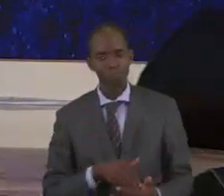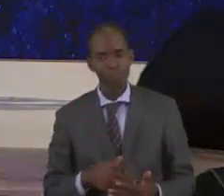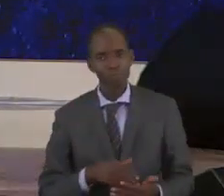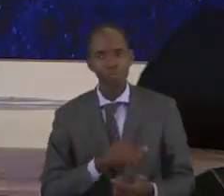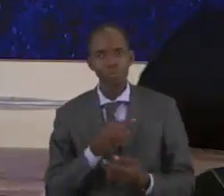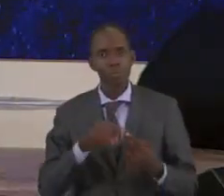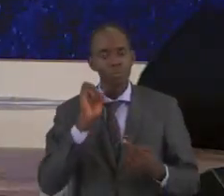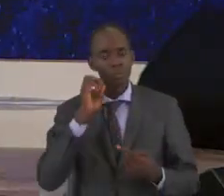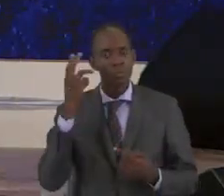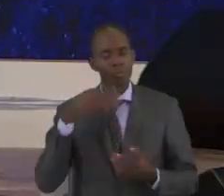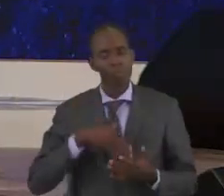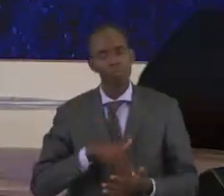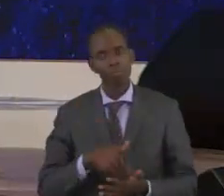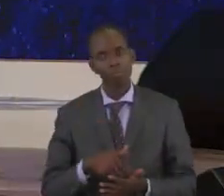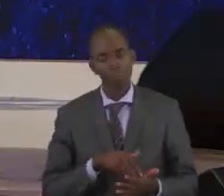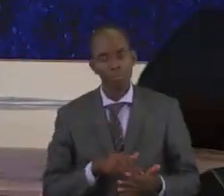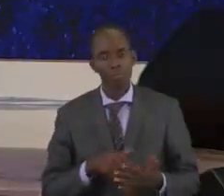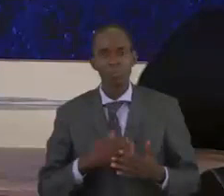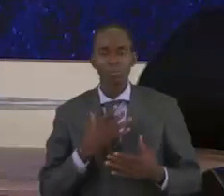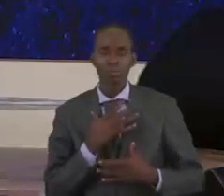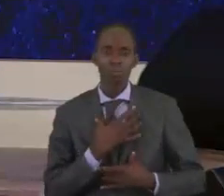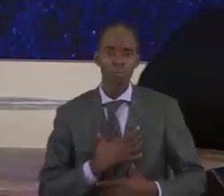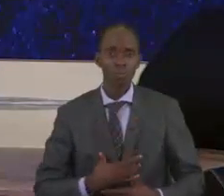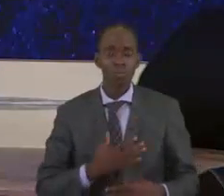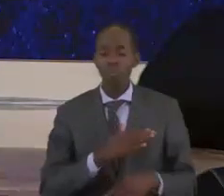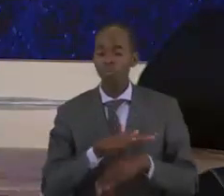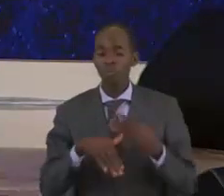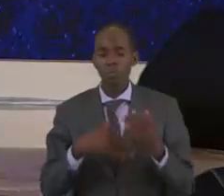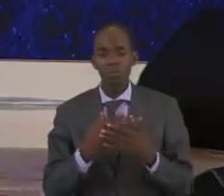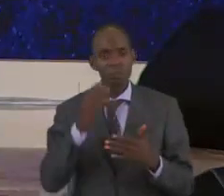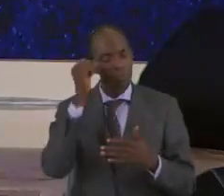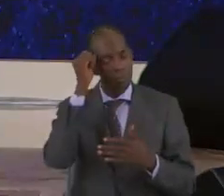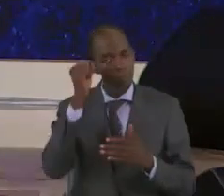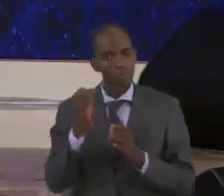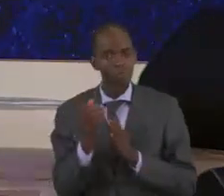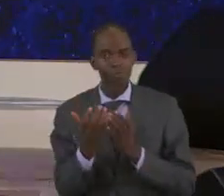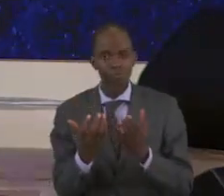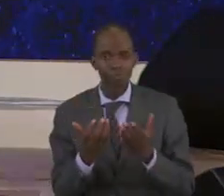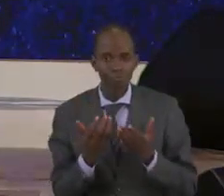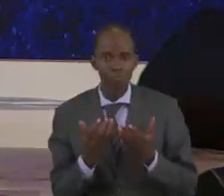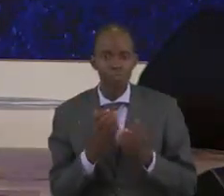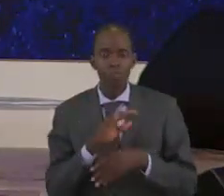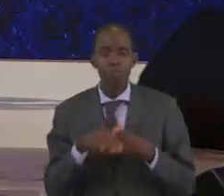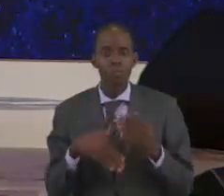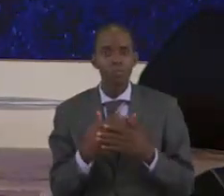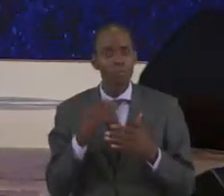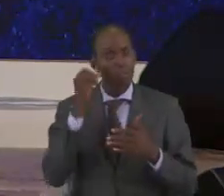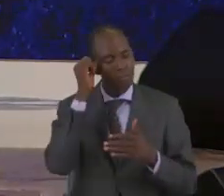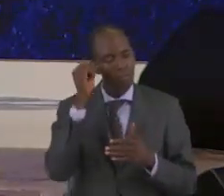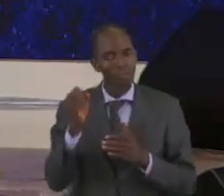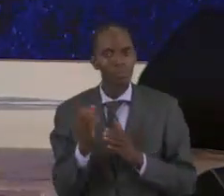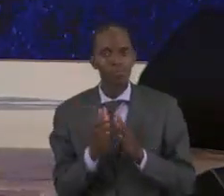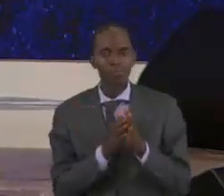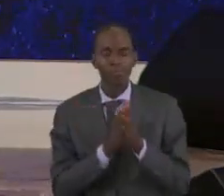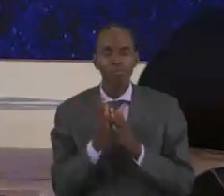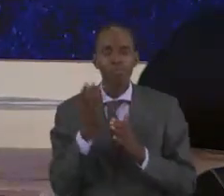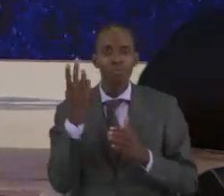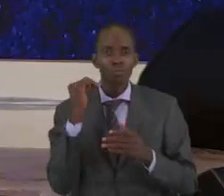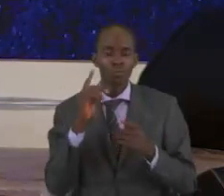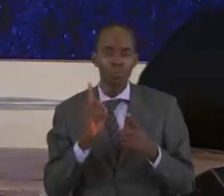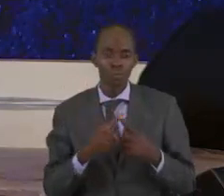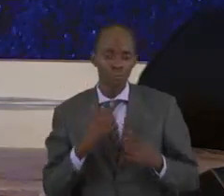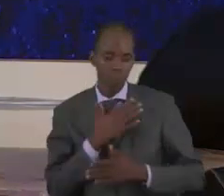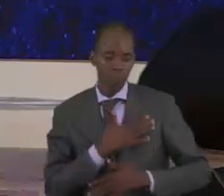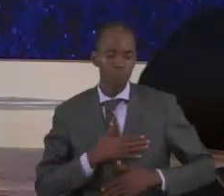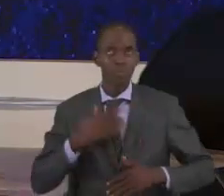weary, when he was hungry, all his desire, all his aspiration was to please the